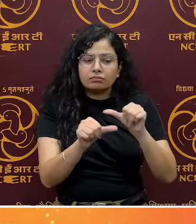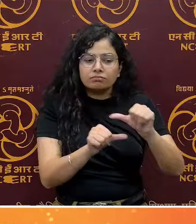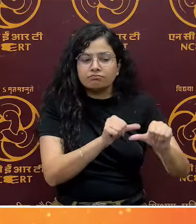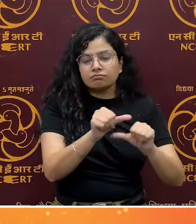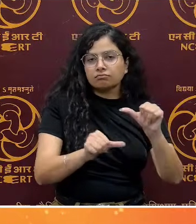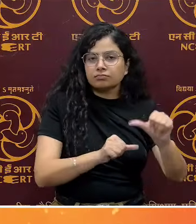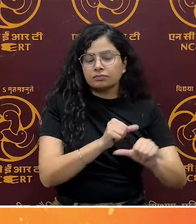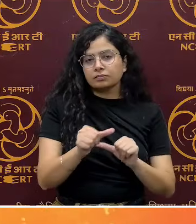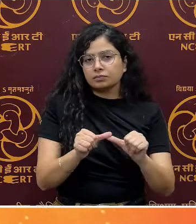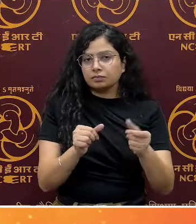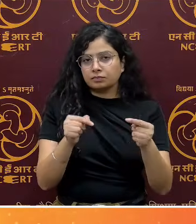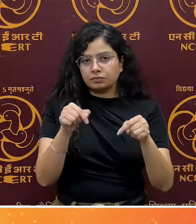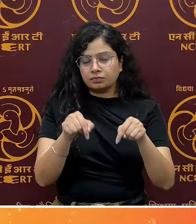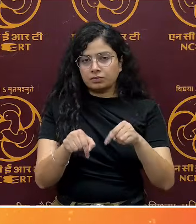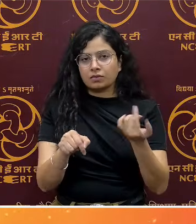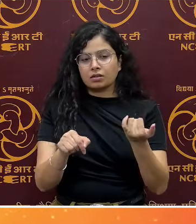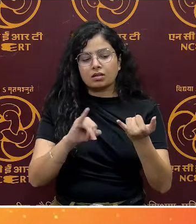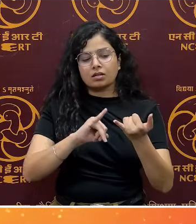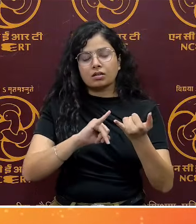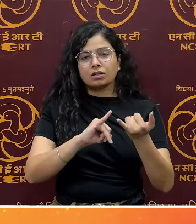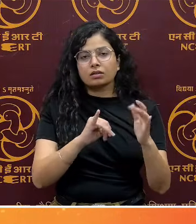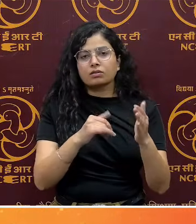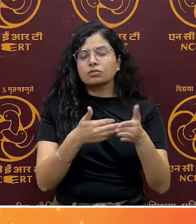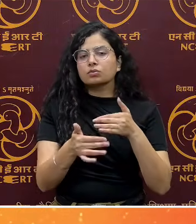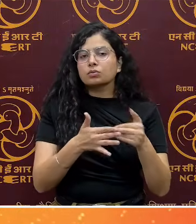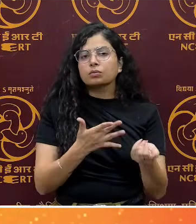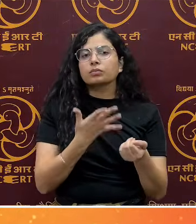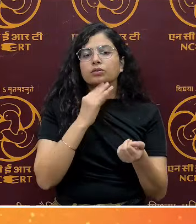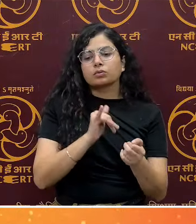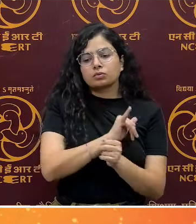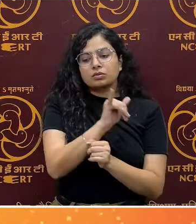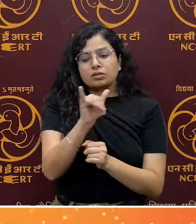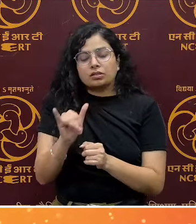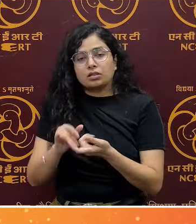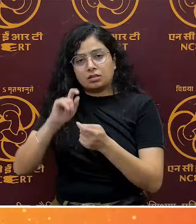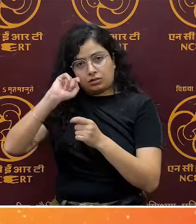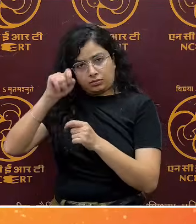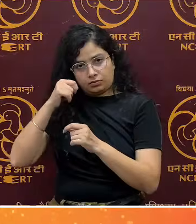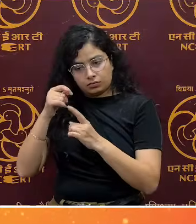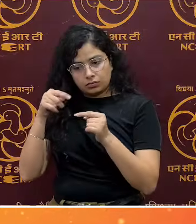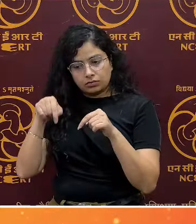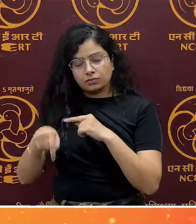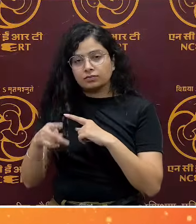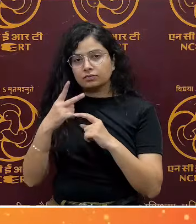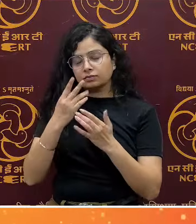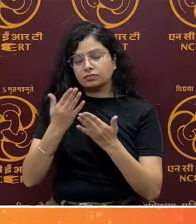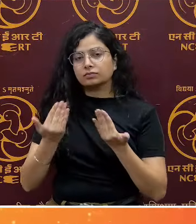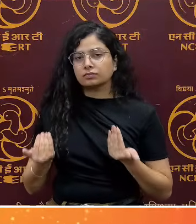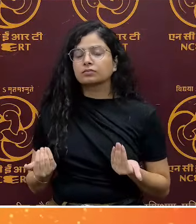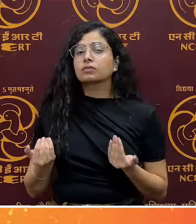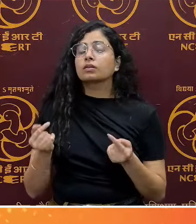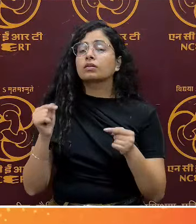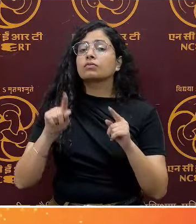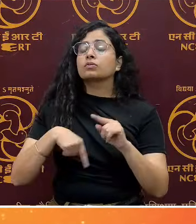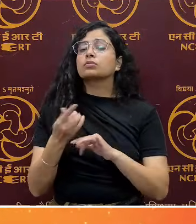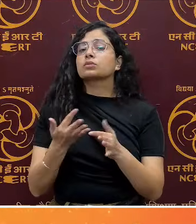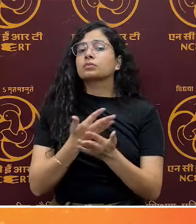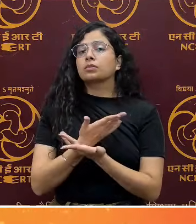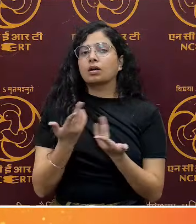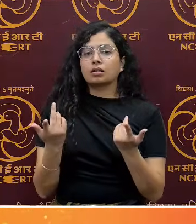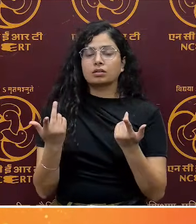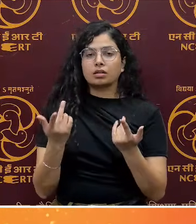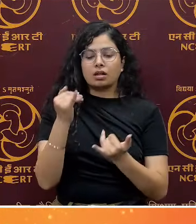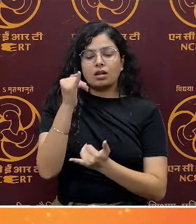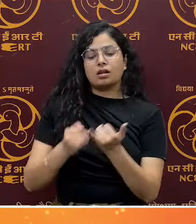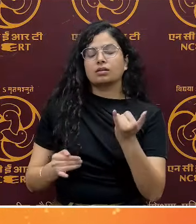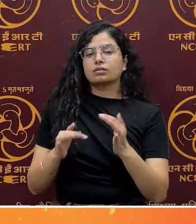simulation, and this will make the simulation more easy to students if we see the video first. Exactly. And there is a assessment